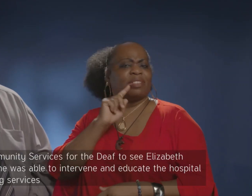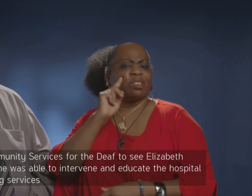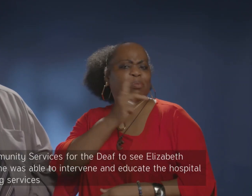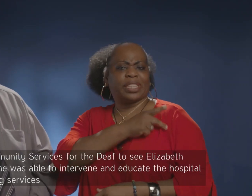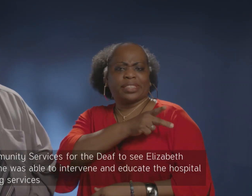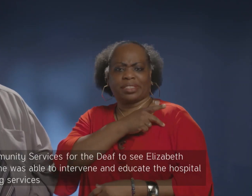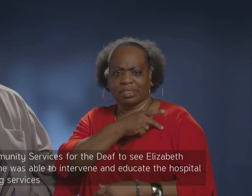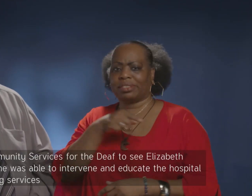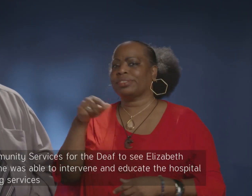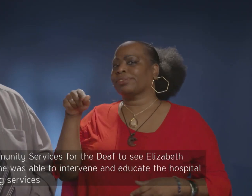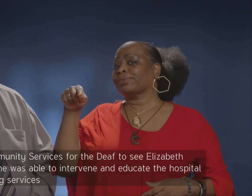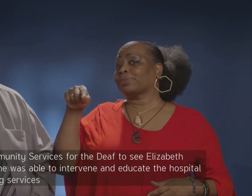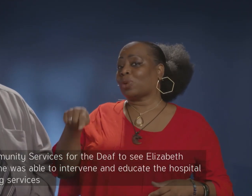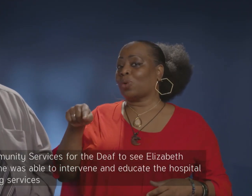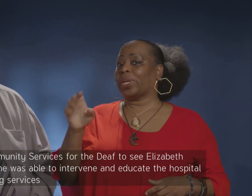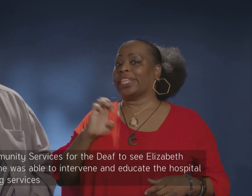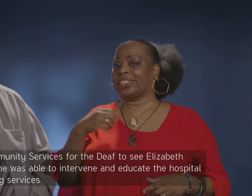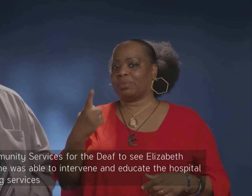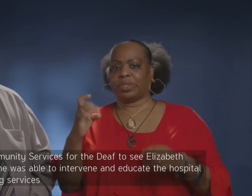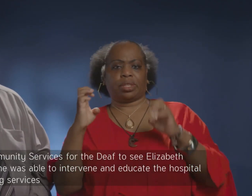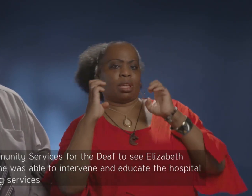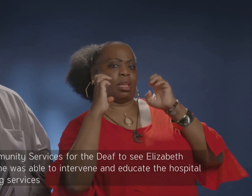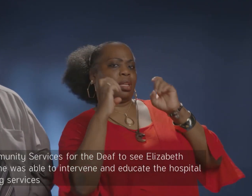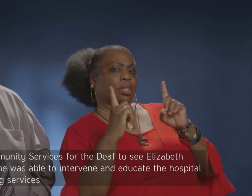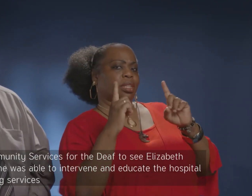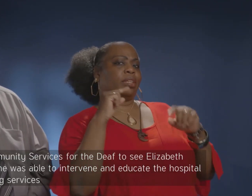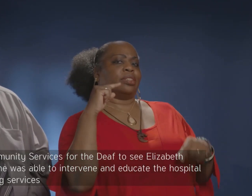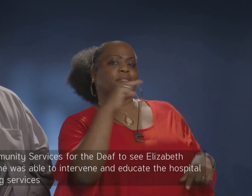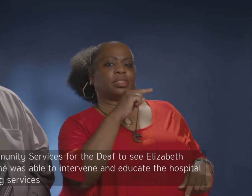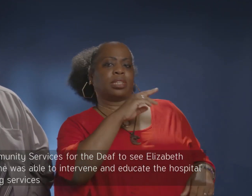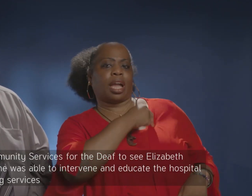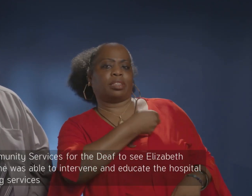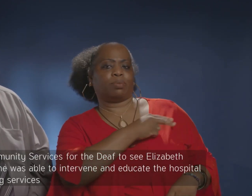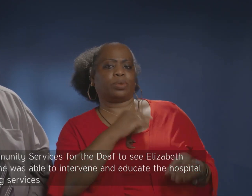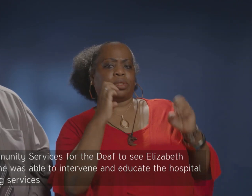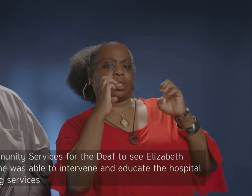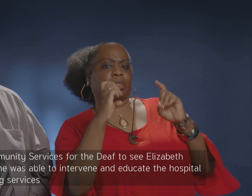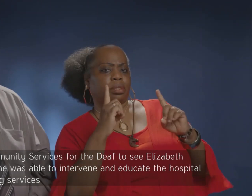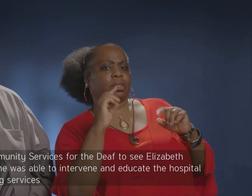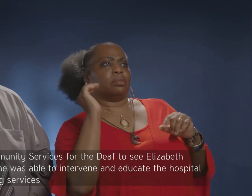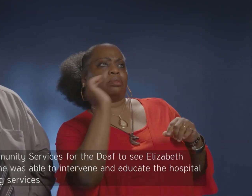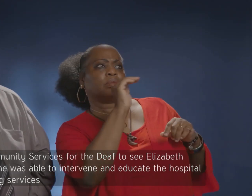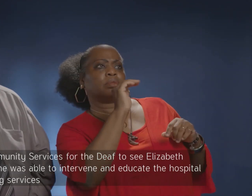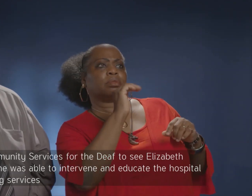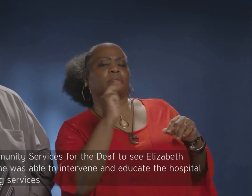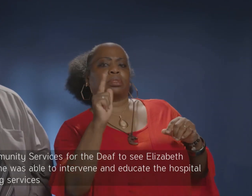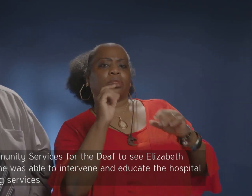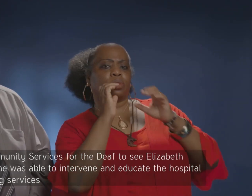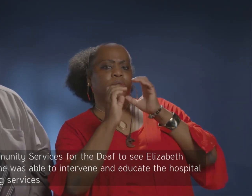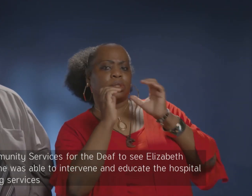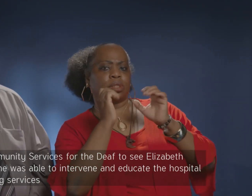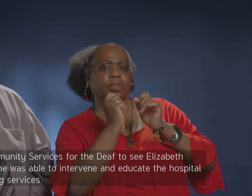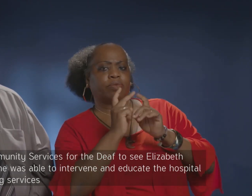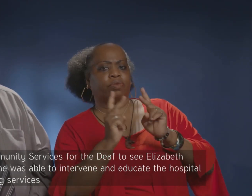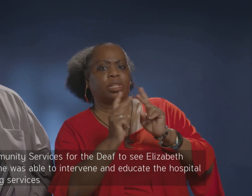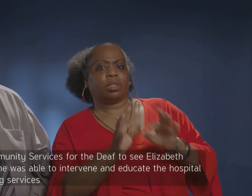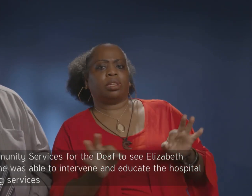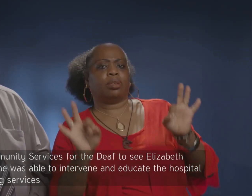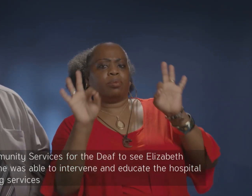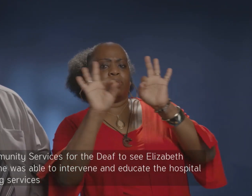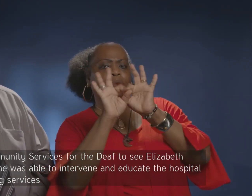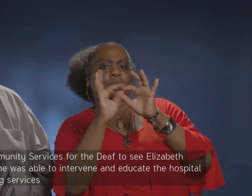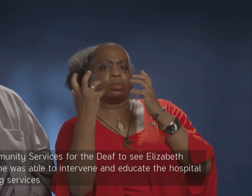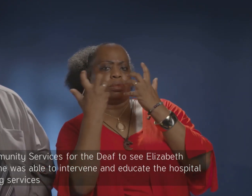We went to Community Services for the Deaf to see Elizabeth Whelpdale, and she was able to intervene and educate the hospital